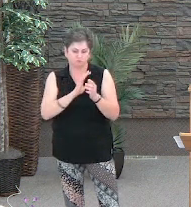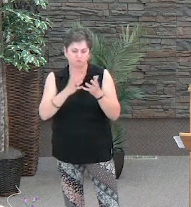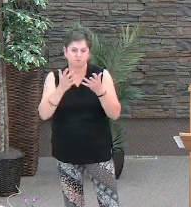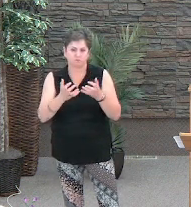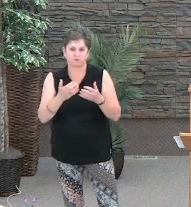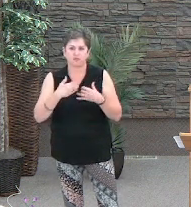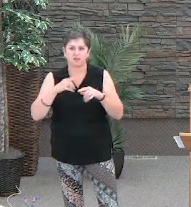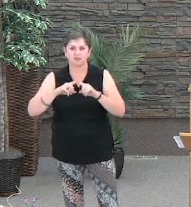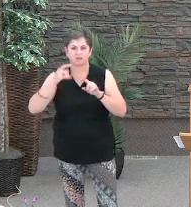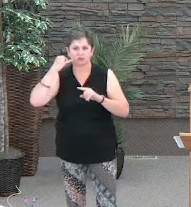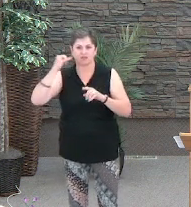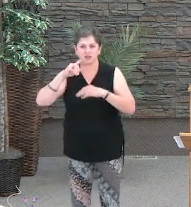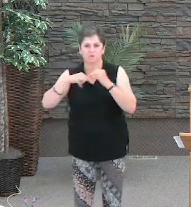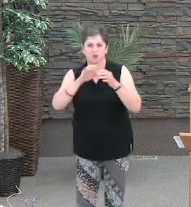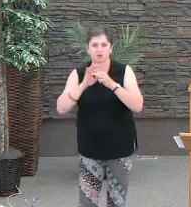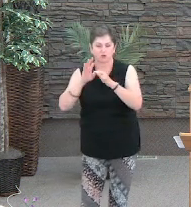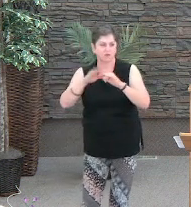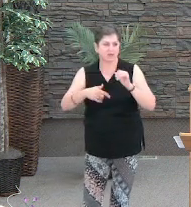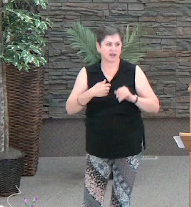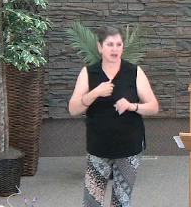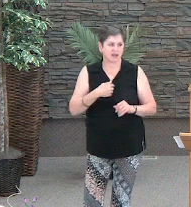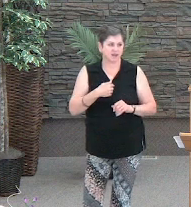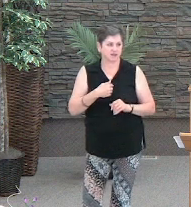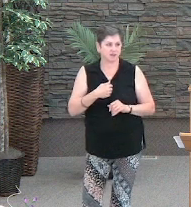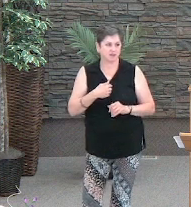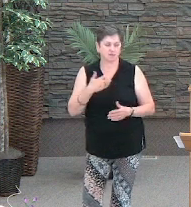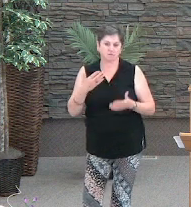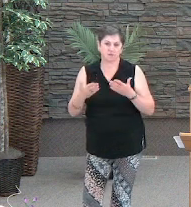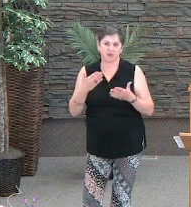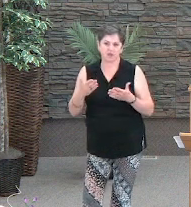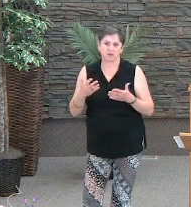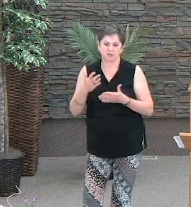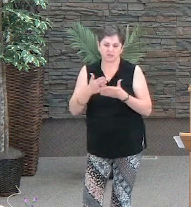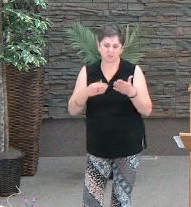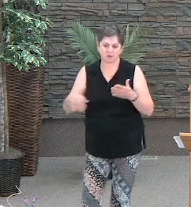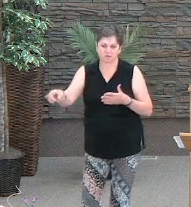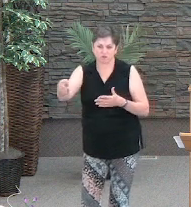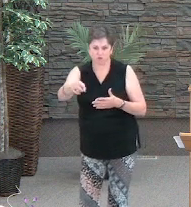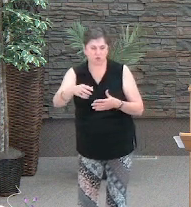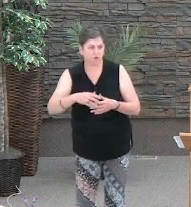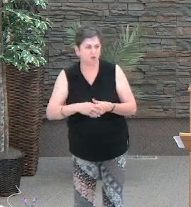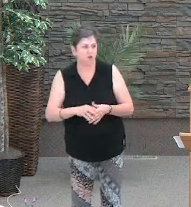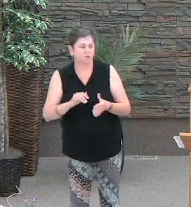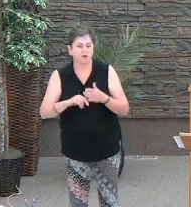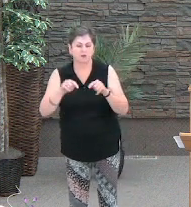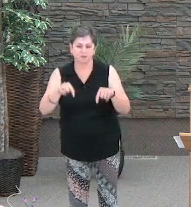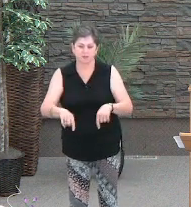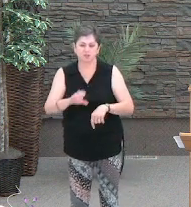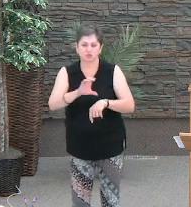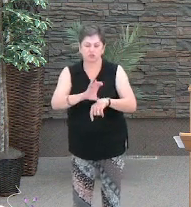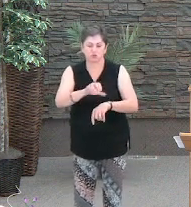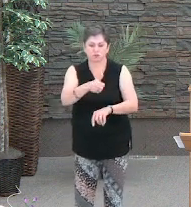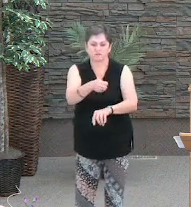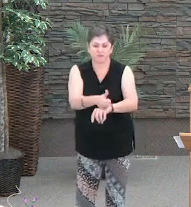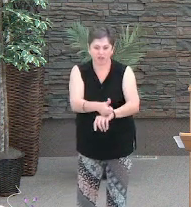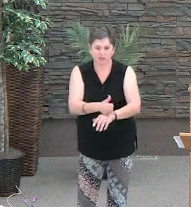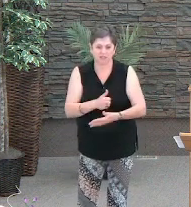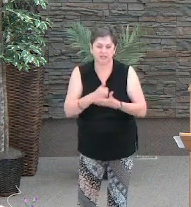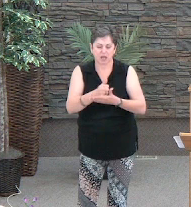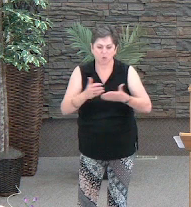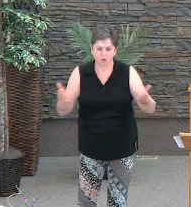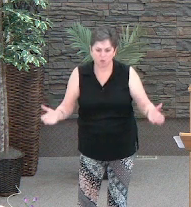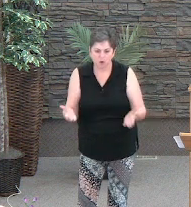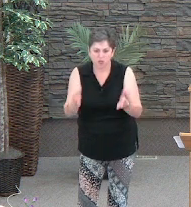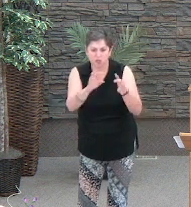He had a different idea about unity than I do. Maybe even than some of you do. But this church was founded to help promote